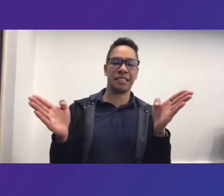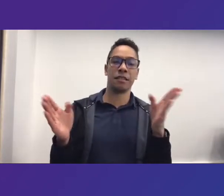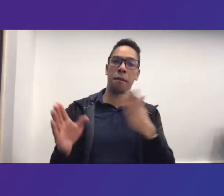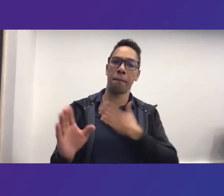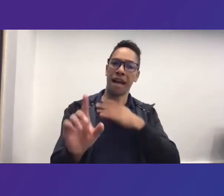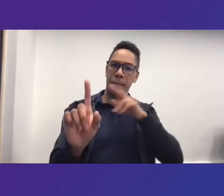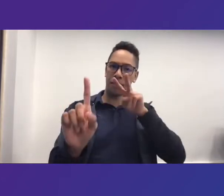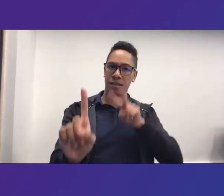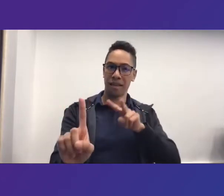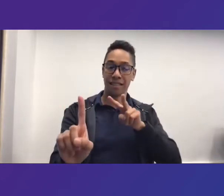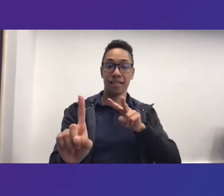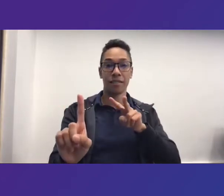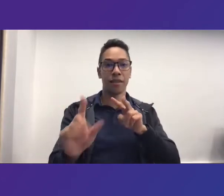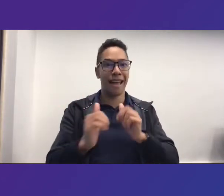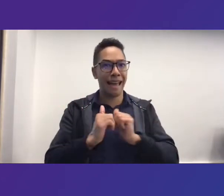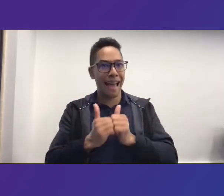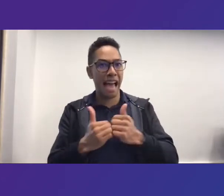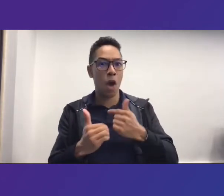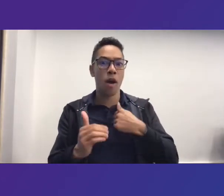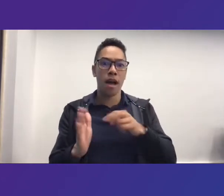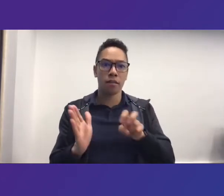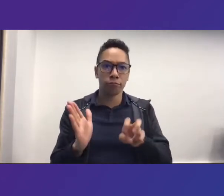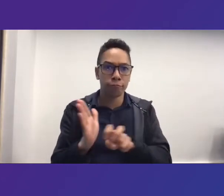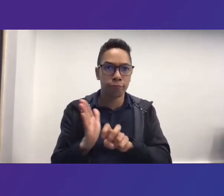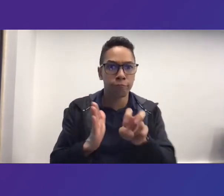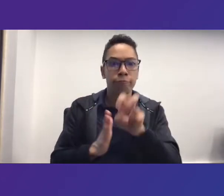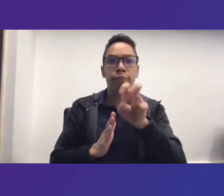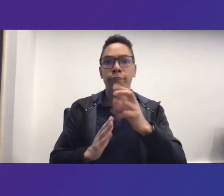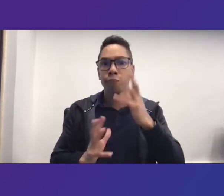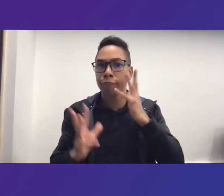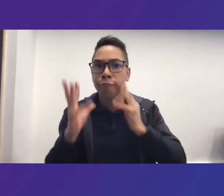I, navigate and experience